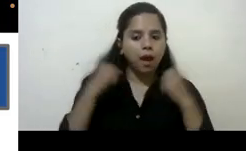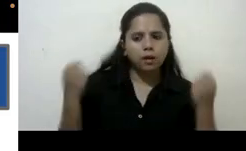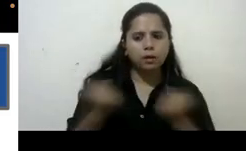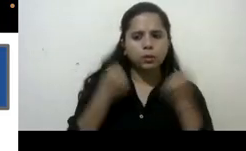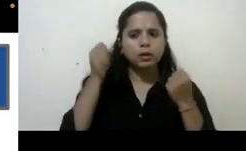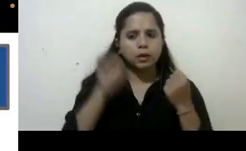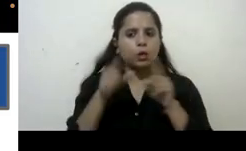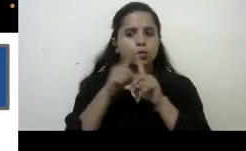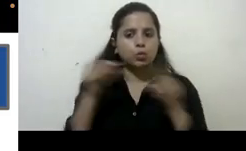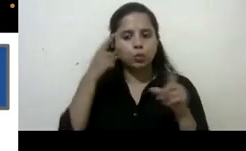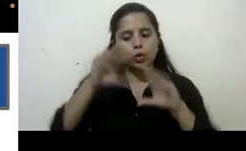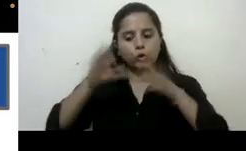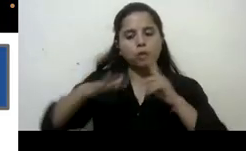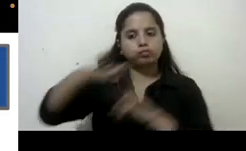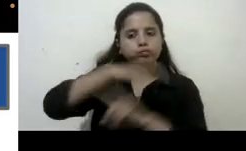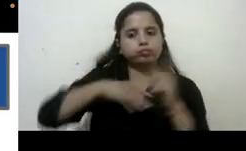conducted within this group.